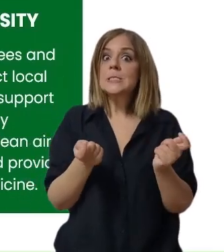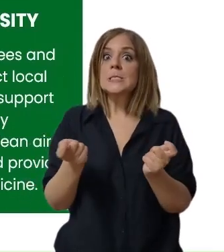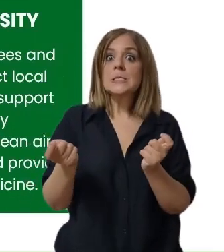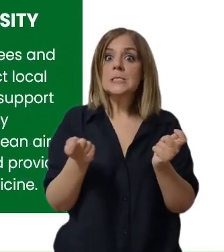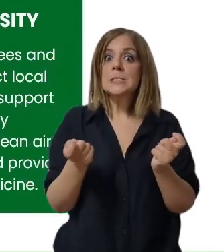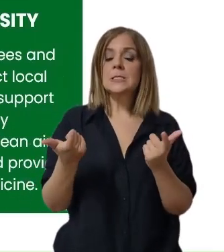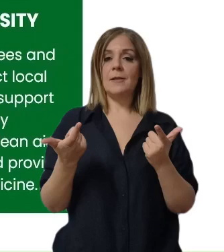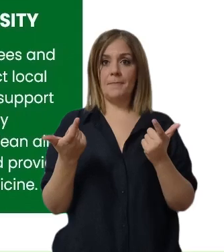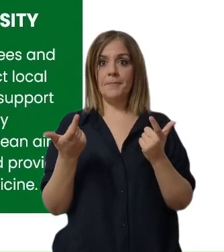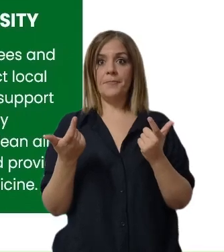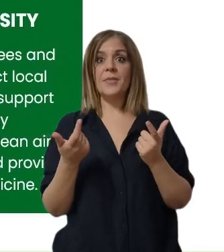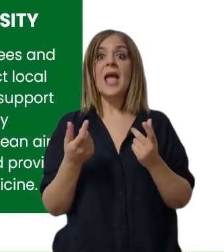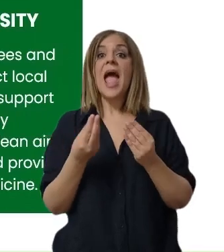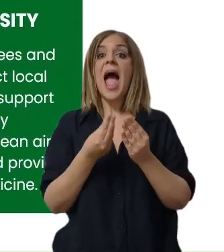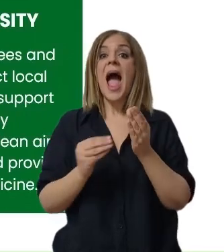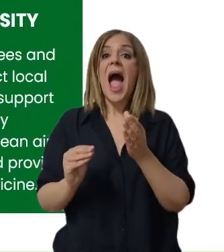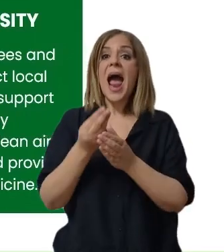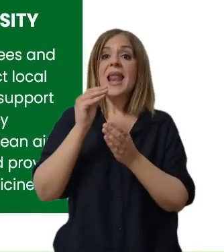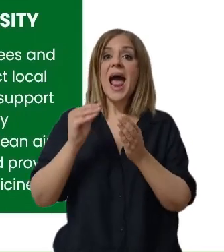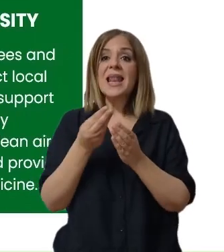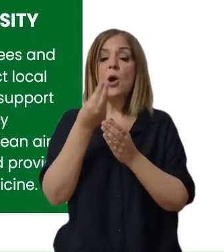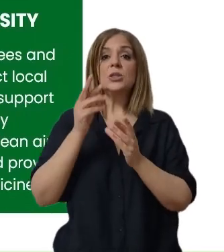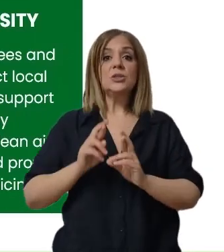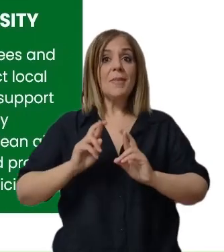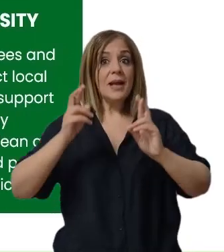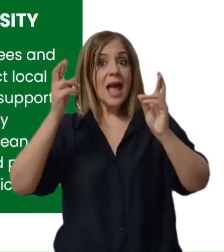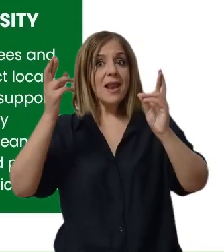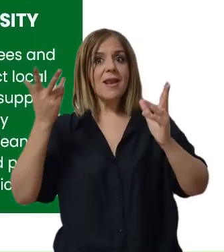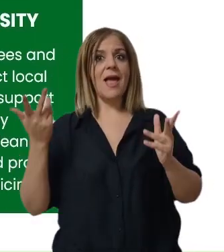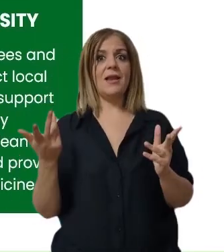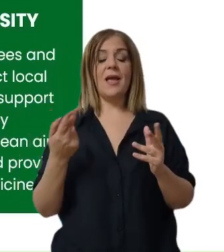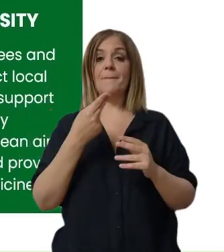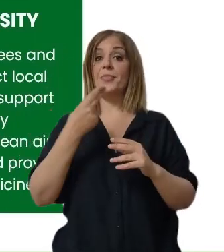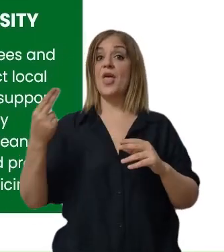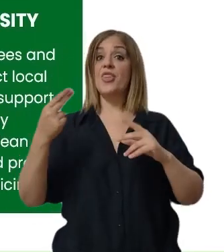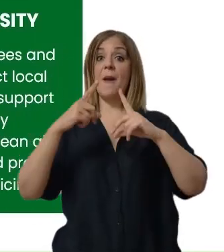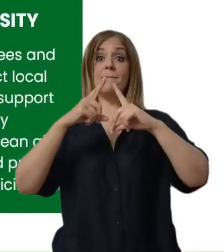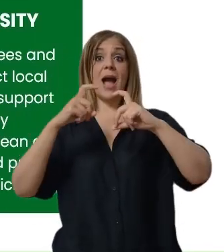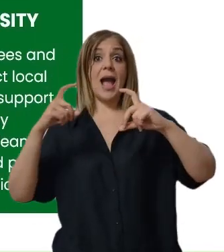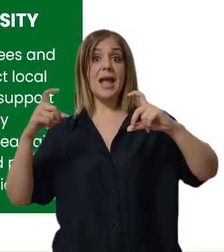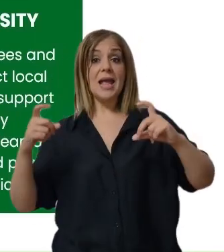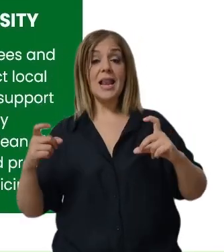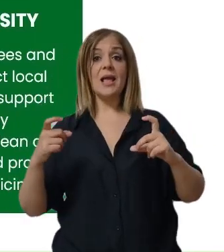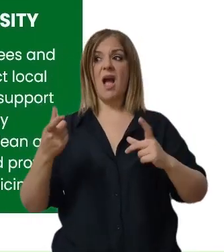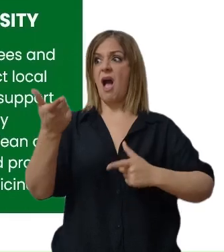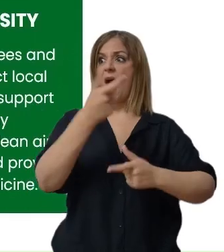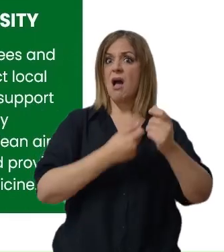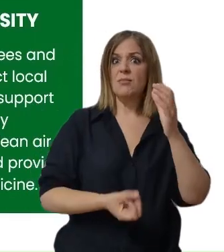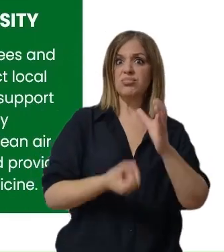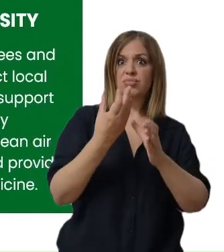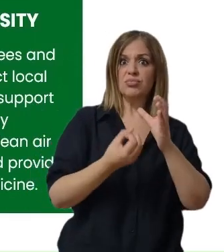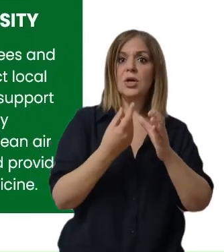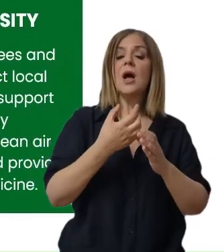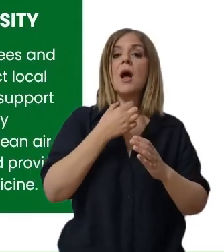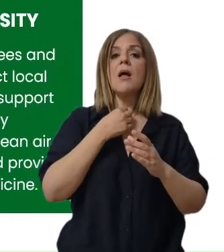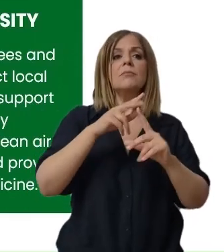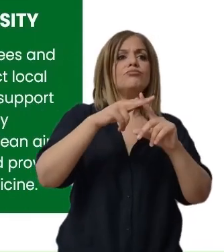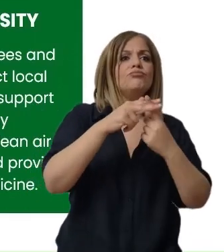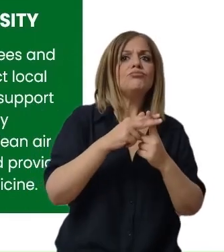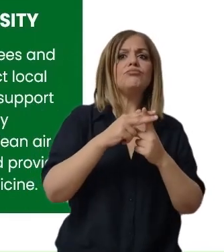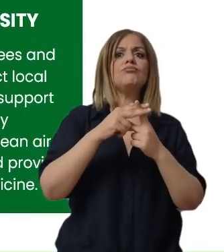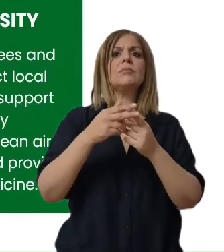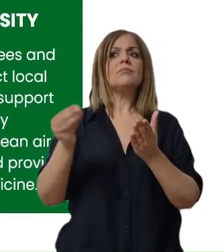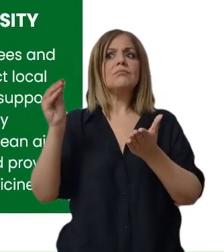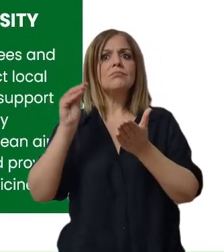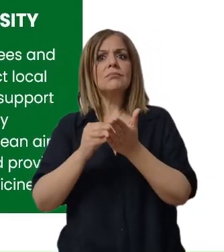systems and renewable energy sources. About materials, rather than buying new things, we can reuse items,